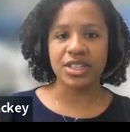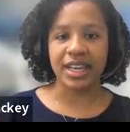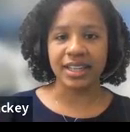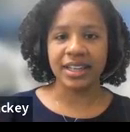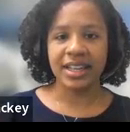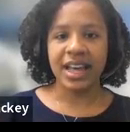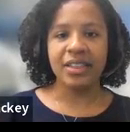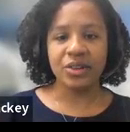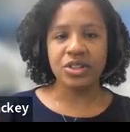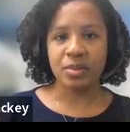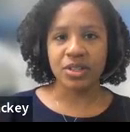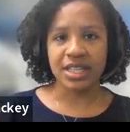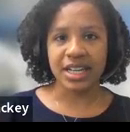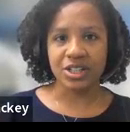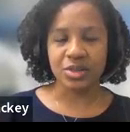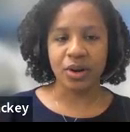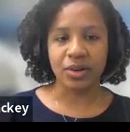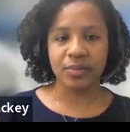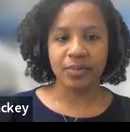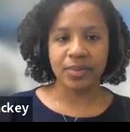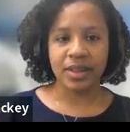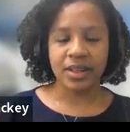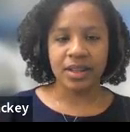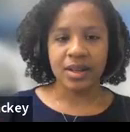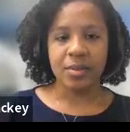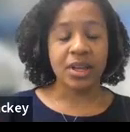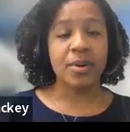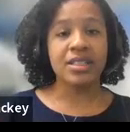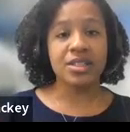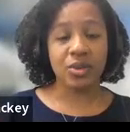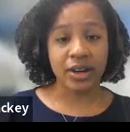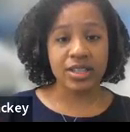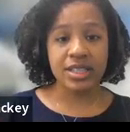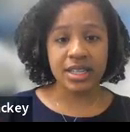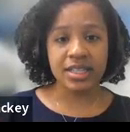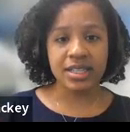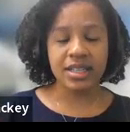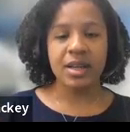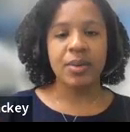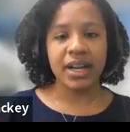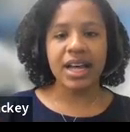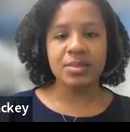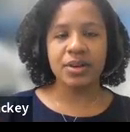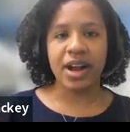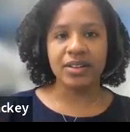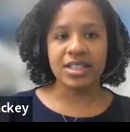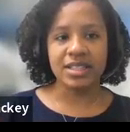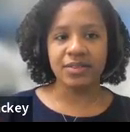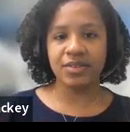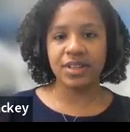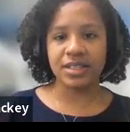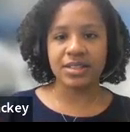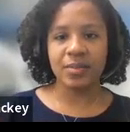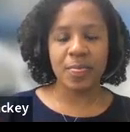on your skin, and those are the most contagious part. Monkeypox is a rare disease, but it has been around